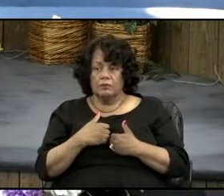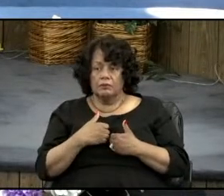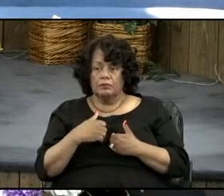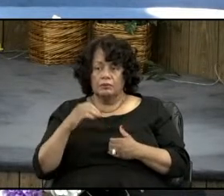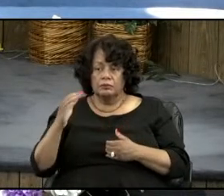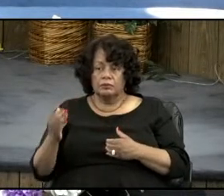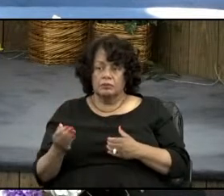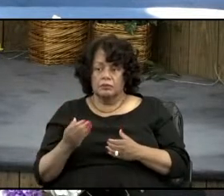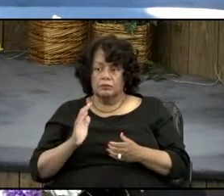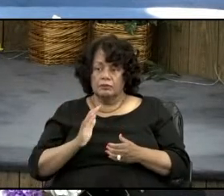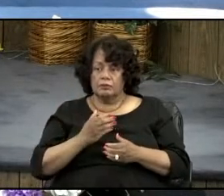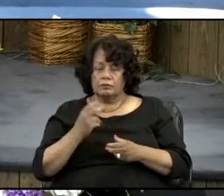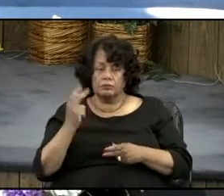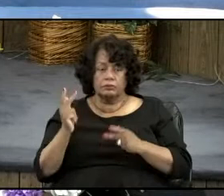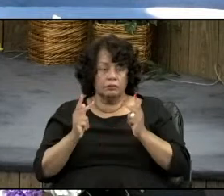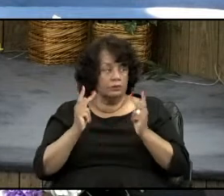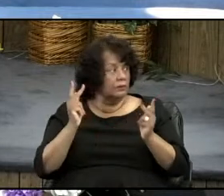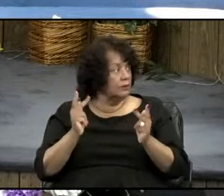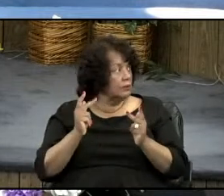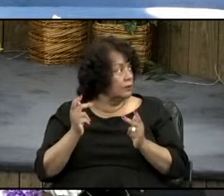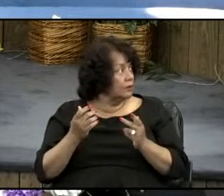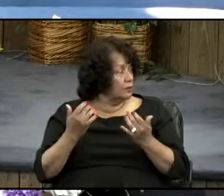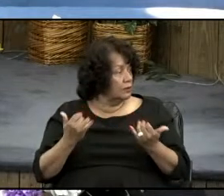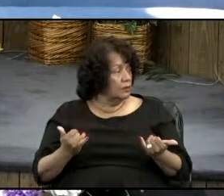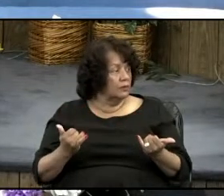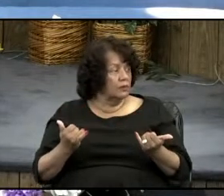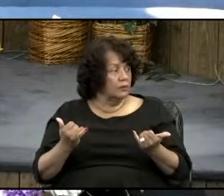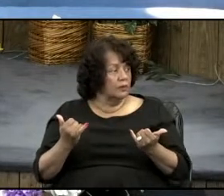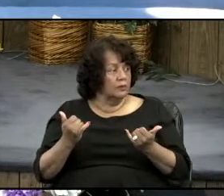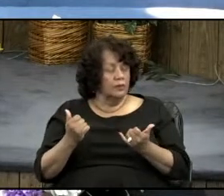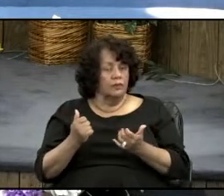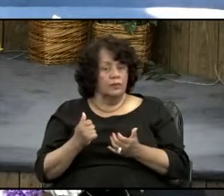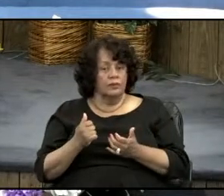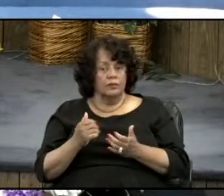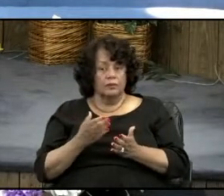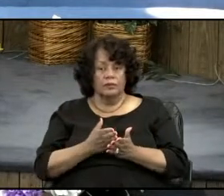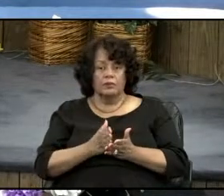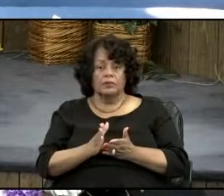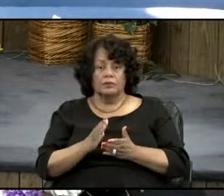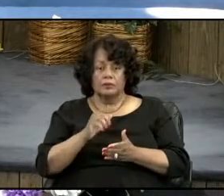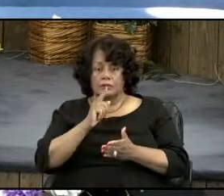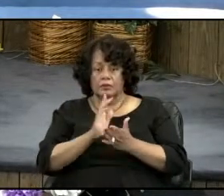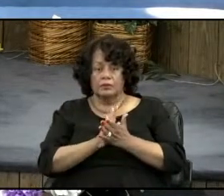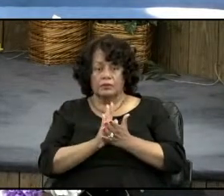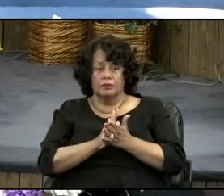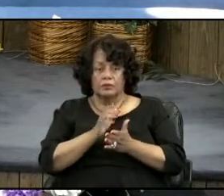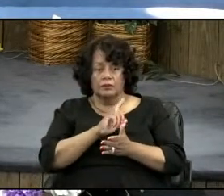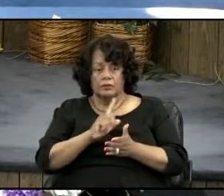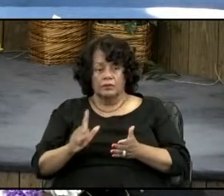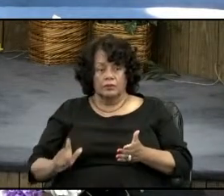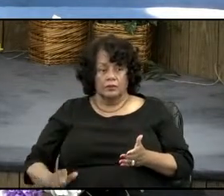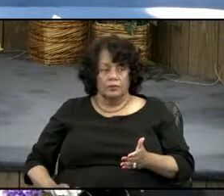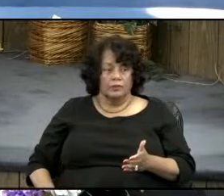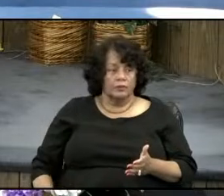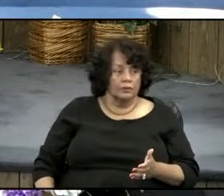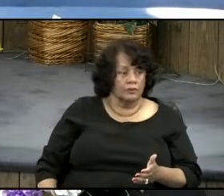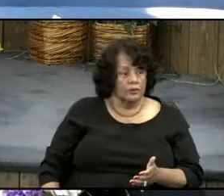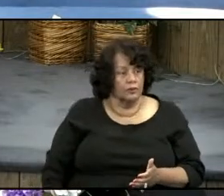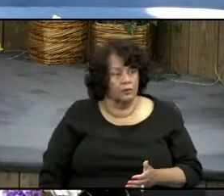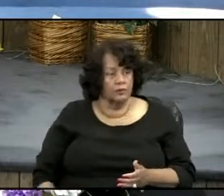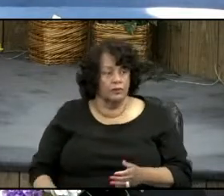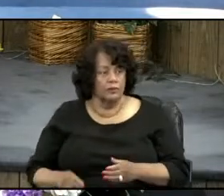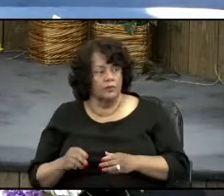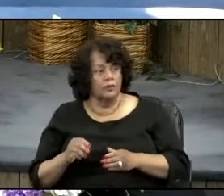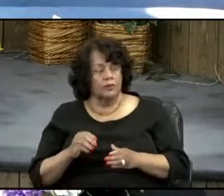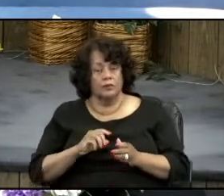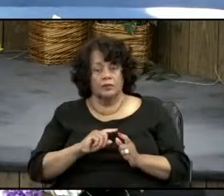welcome our guest today? Did y'all do that before I came out? All right, praise the Lord. All right, I'm turning back over to the music ministry, and I'll